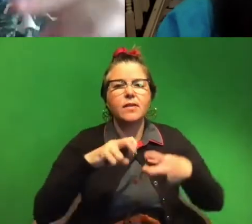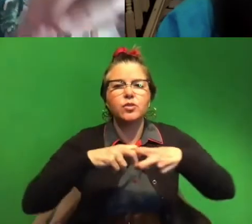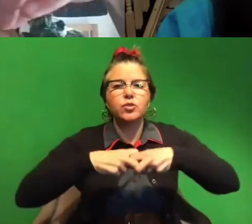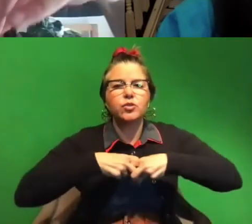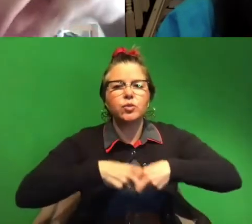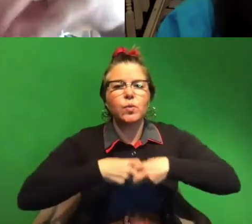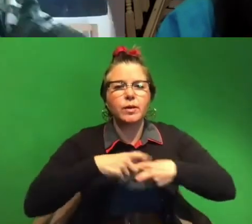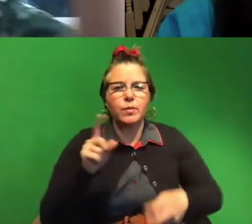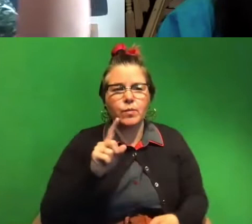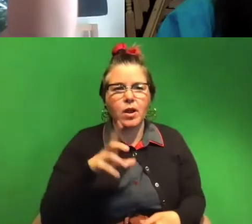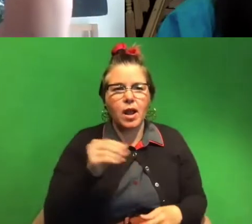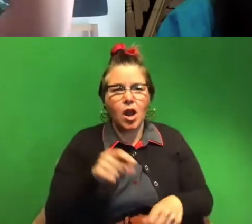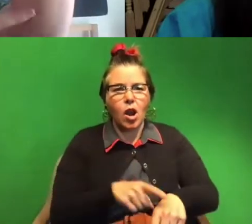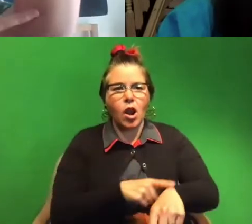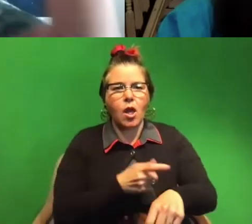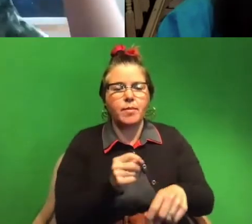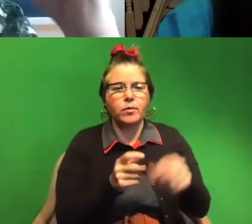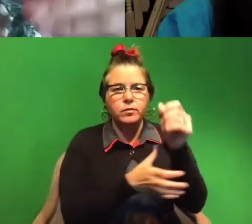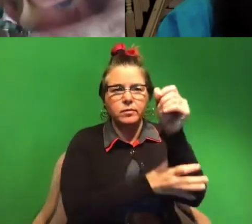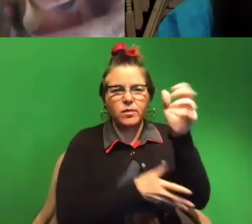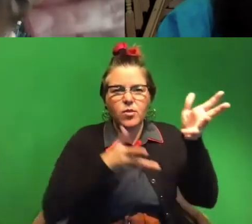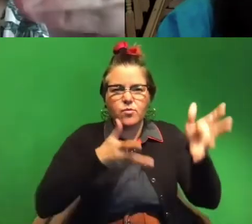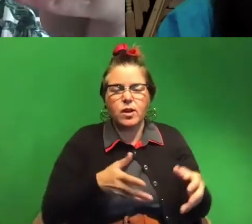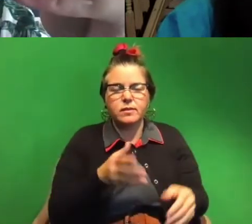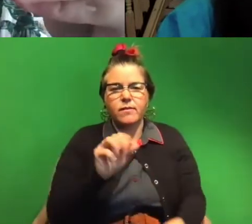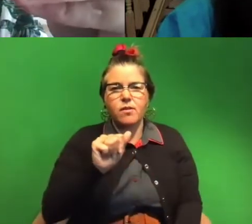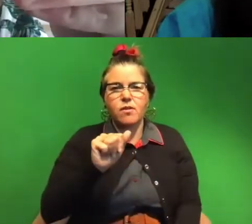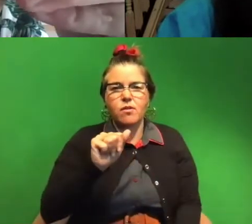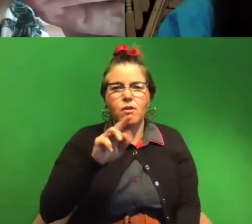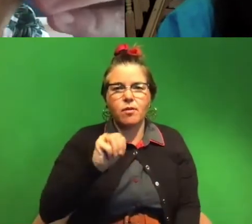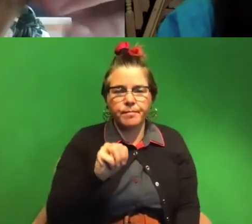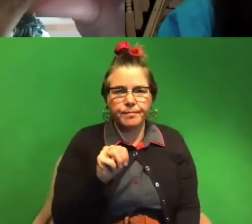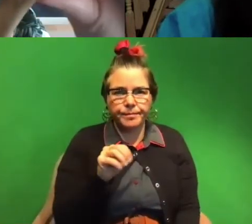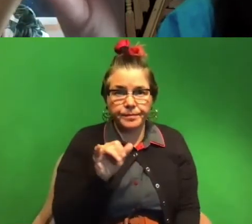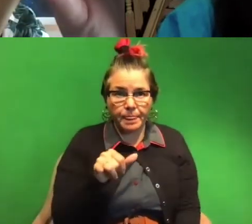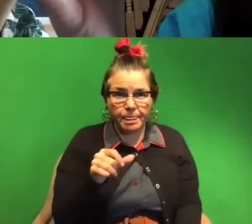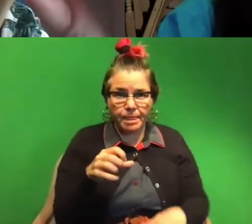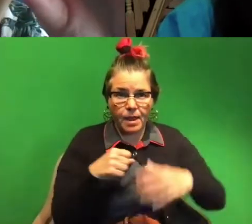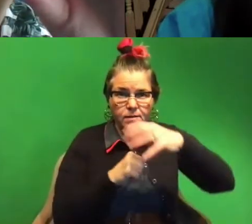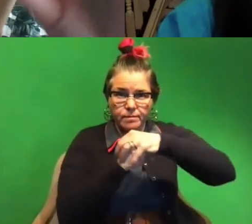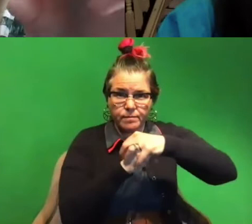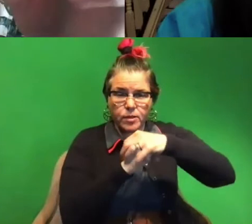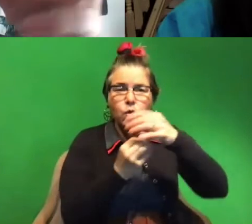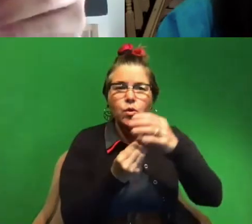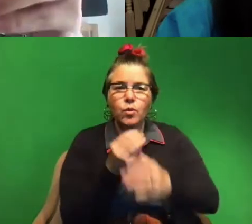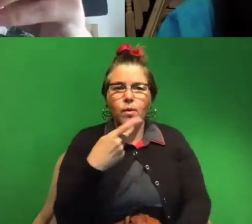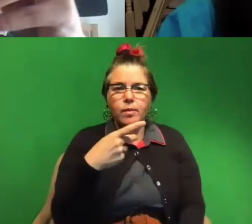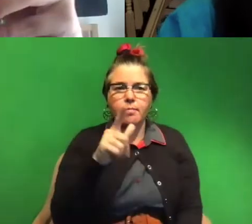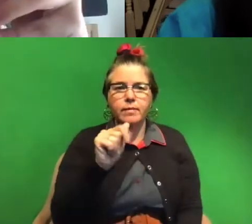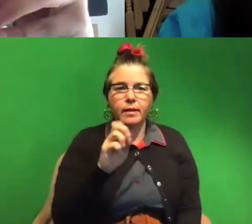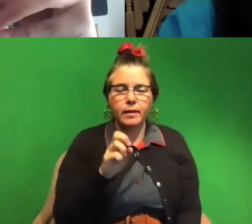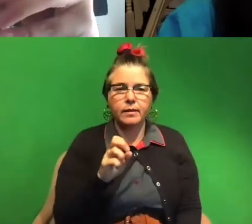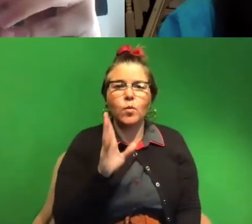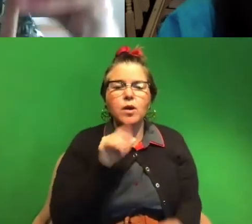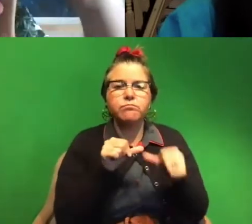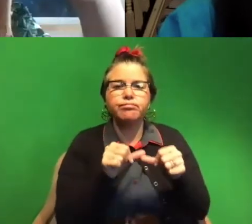And here's the long bone, so the rest of the arm. And that's your growth plate. So this will continue